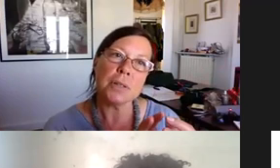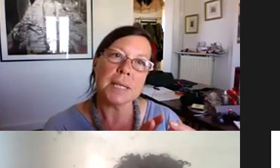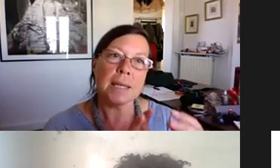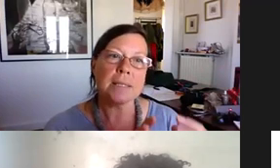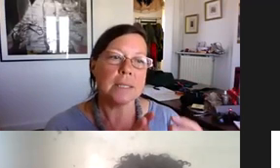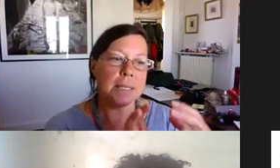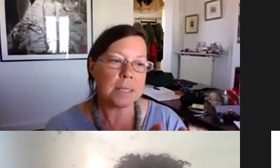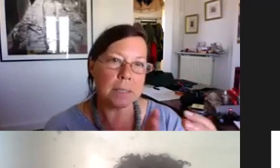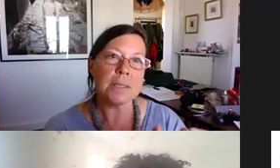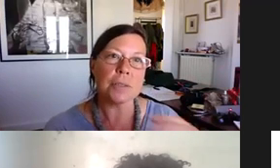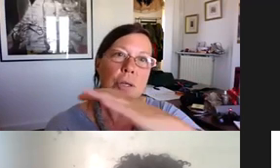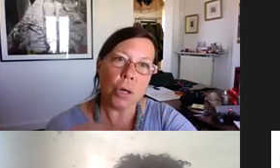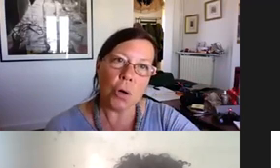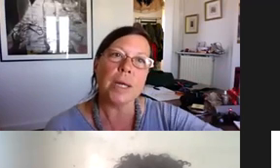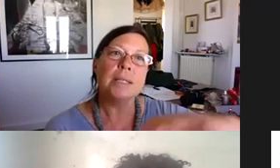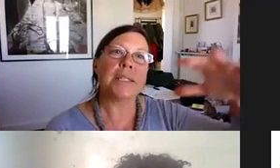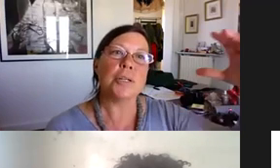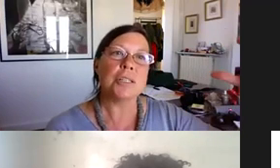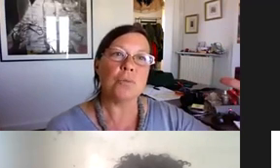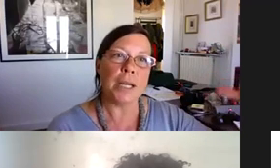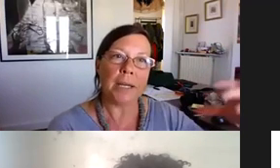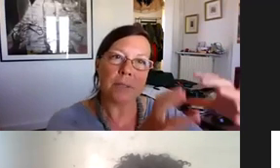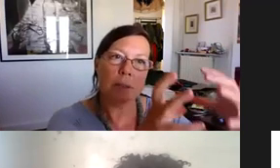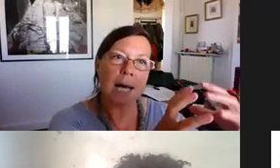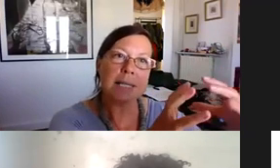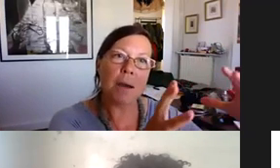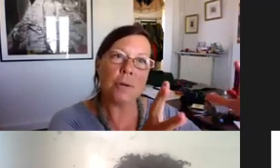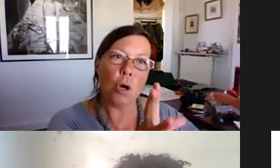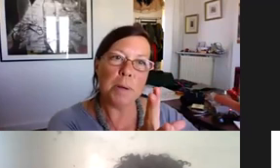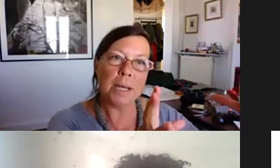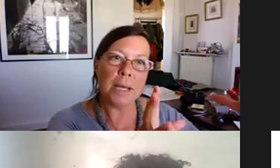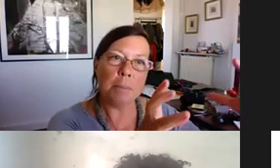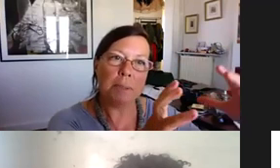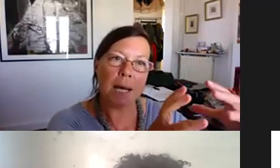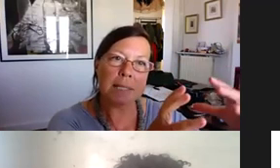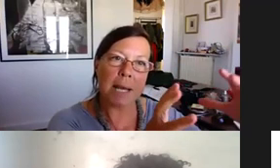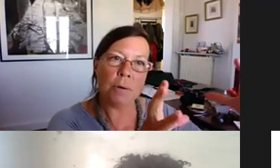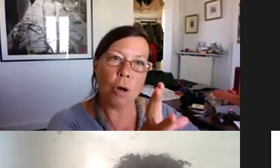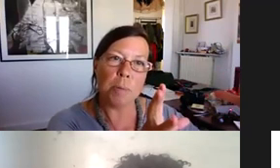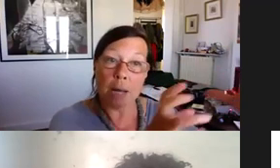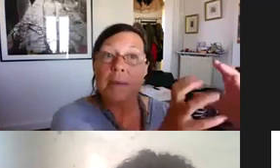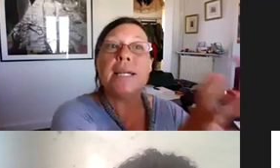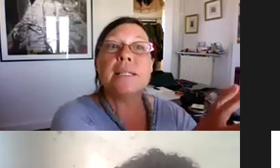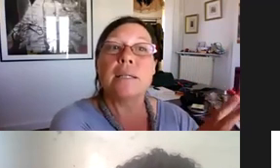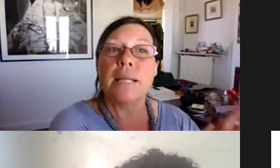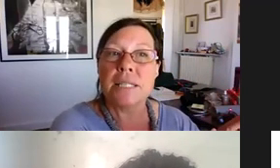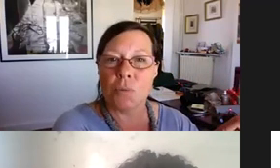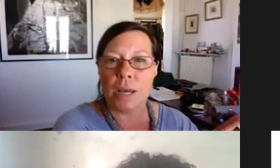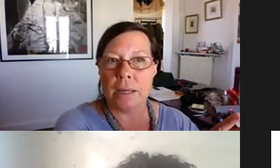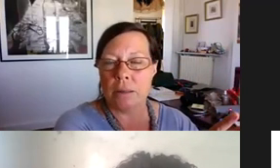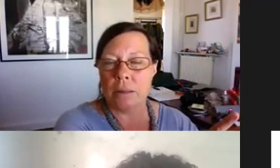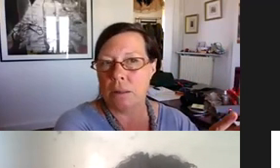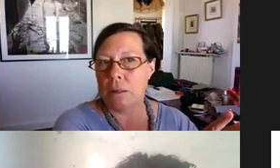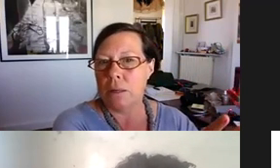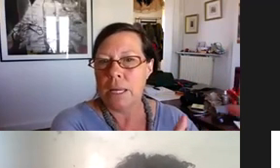experts are saying this disease is going to go in a series of waves. Lockdown, opening up, lockdown, opening up in a selective